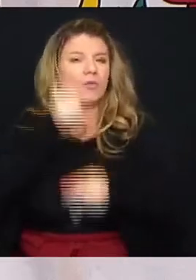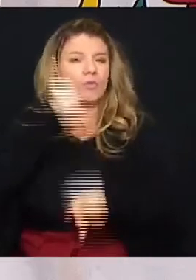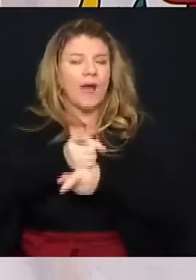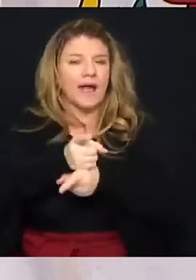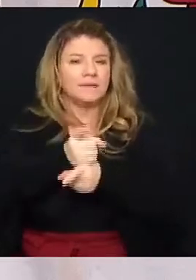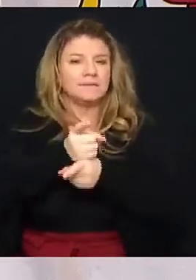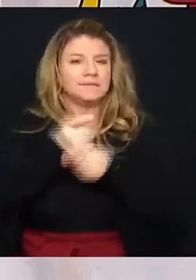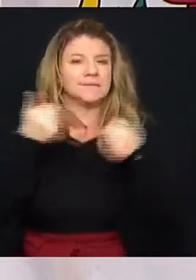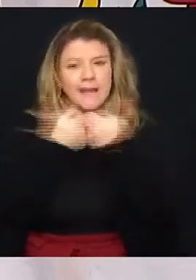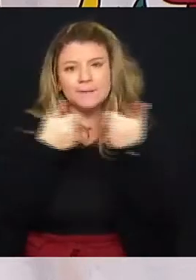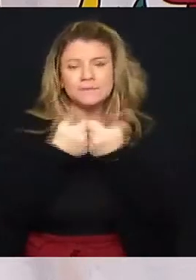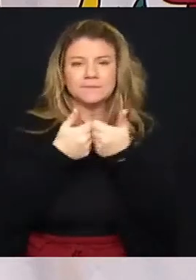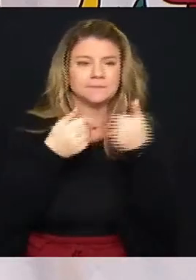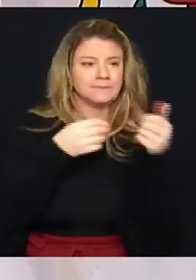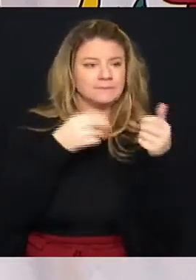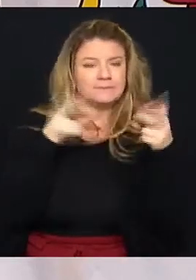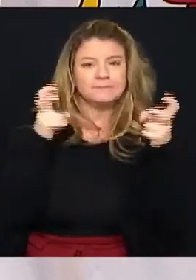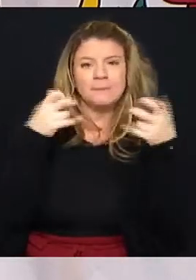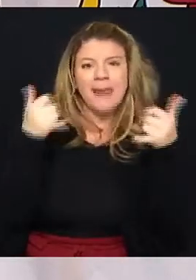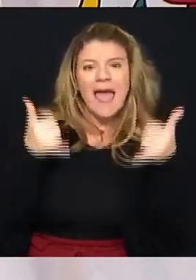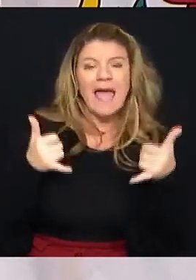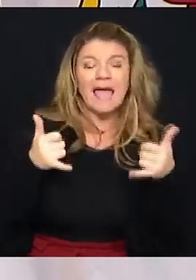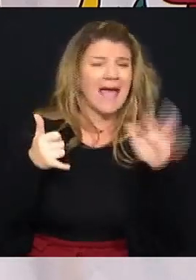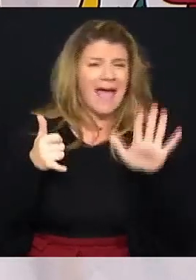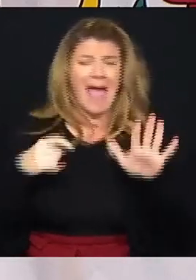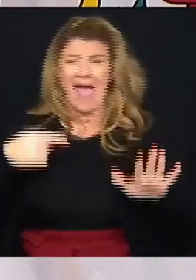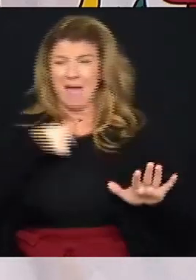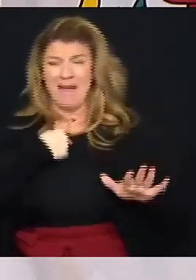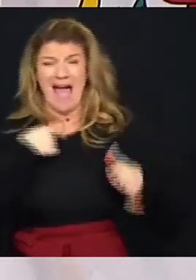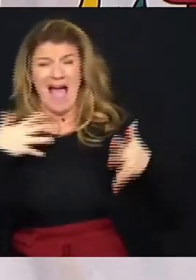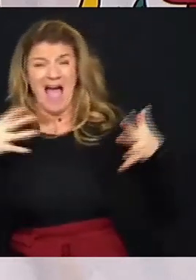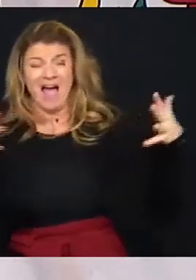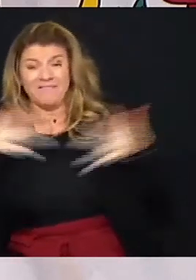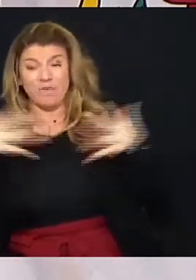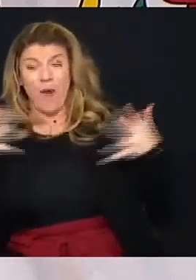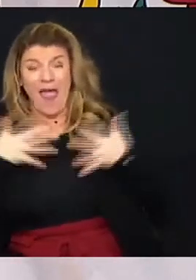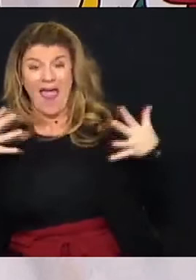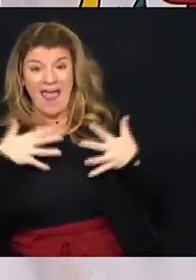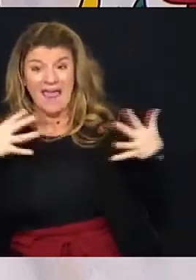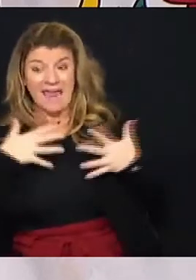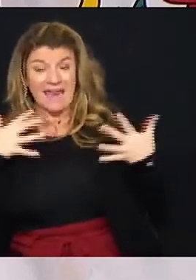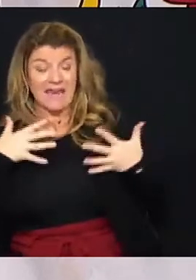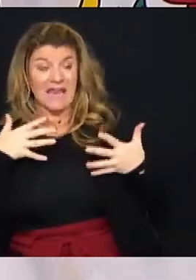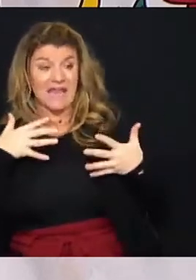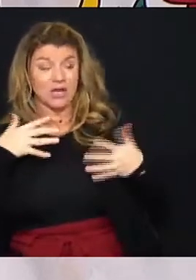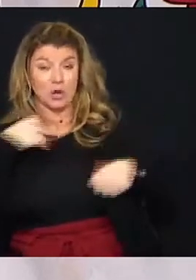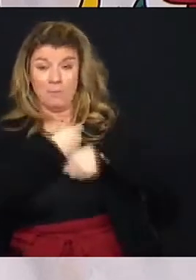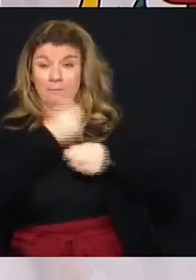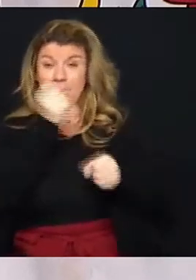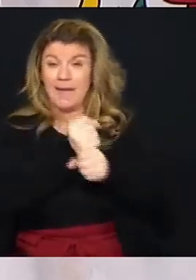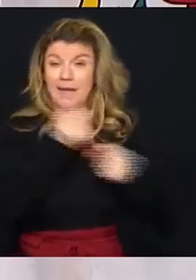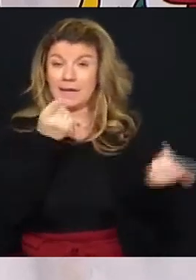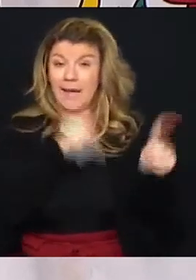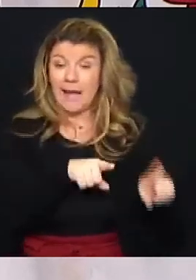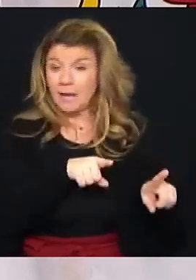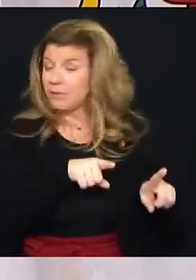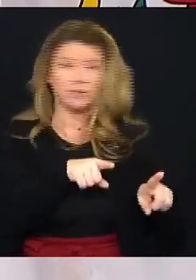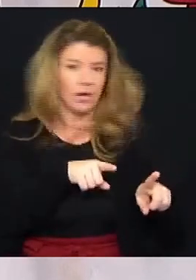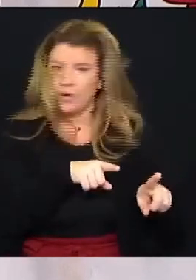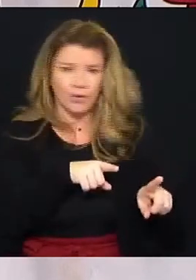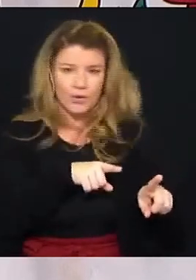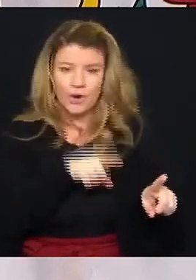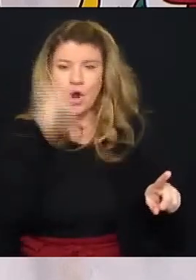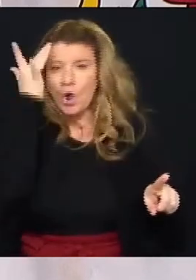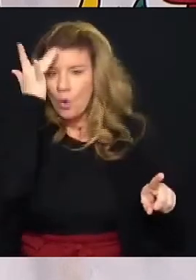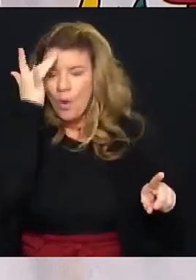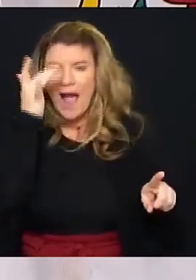I'm not afraid. I'm not afraid of absolutely daring myself to try to make the play. Because I think